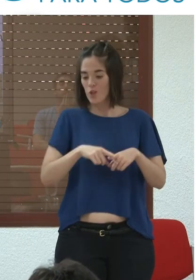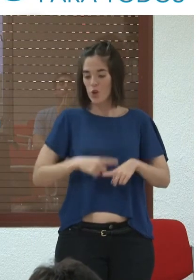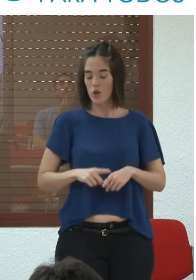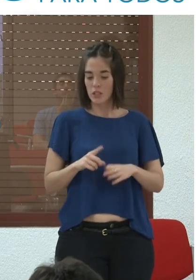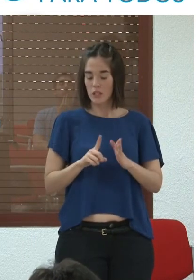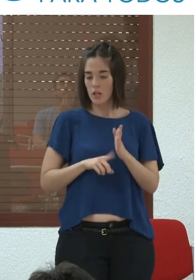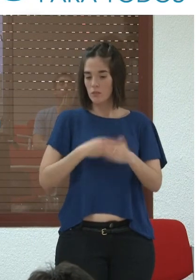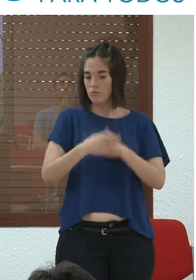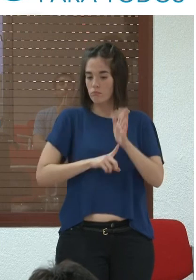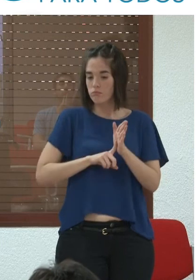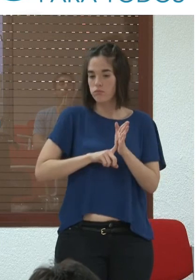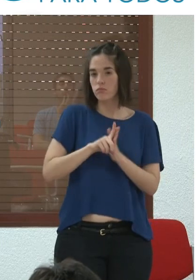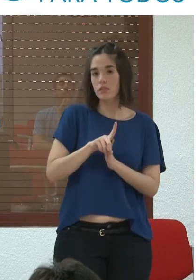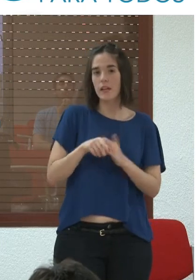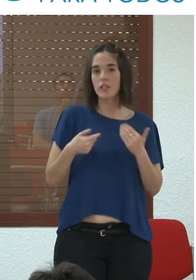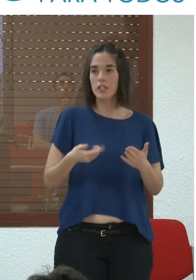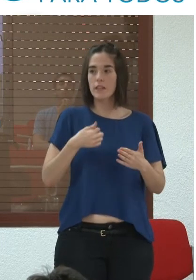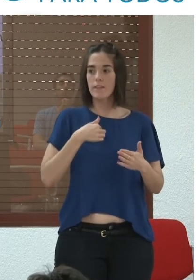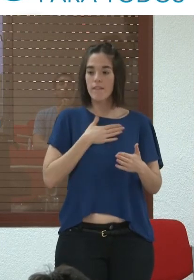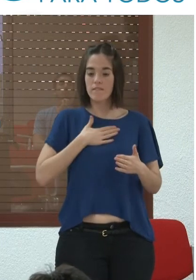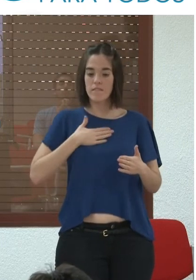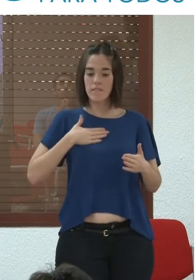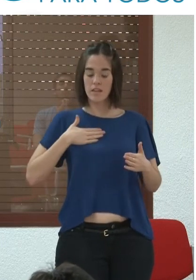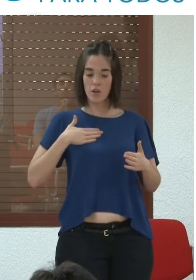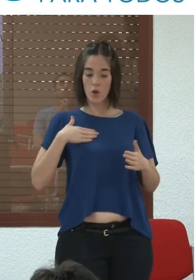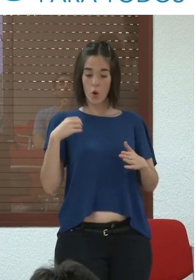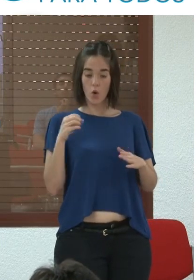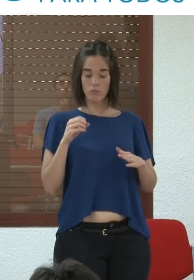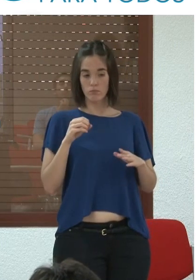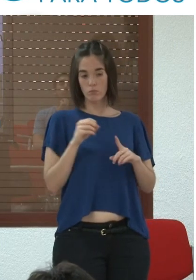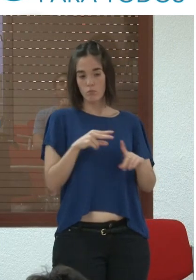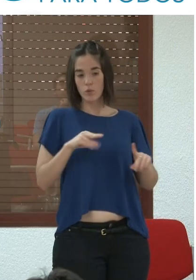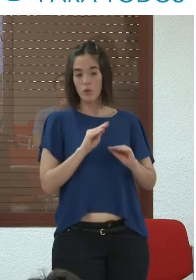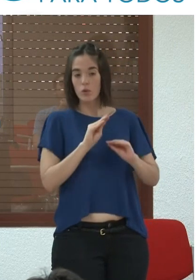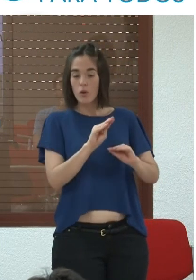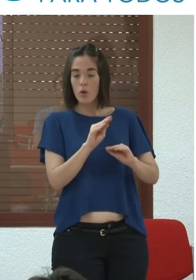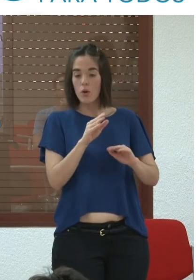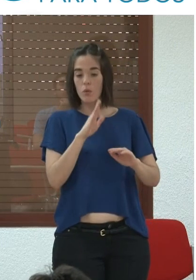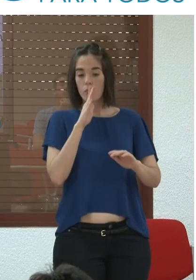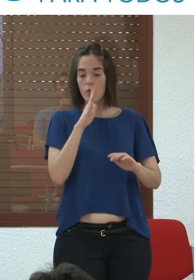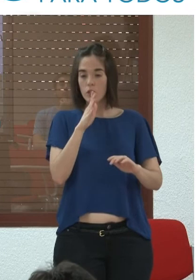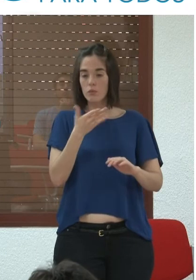because there are many things that we have to develop yet. But I would like to hear